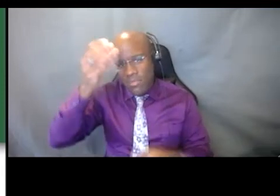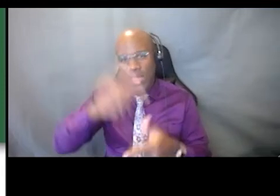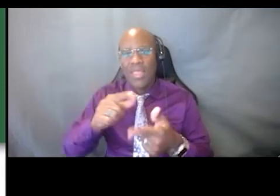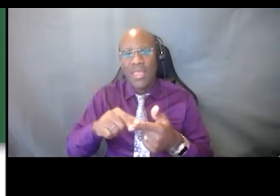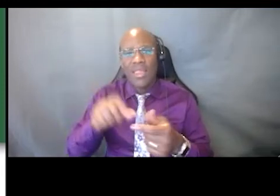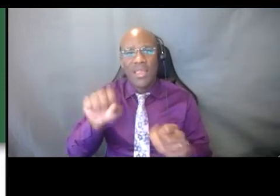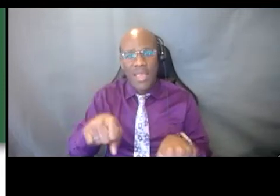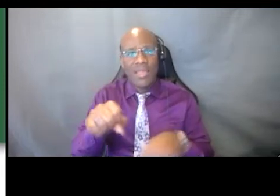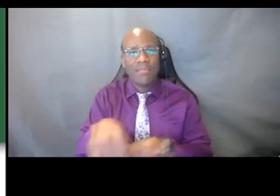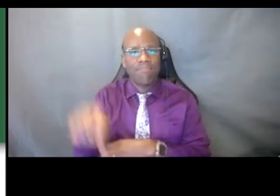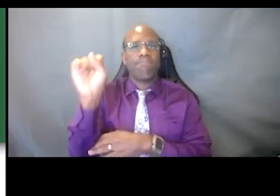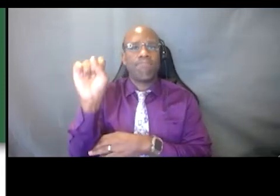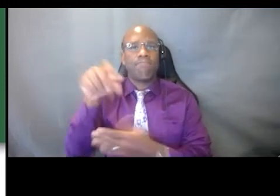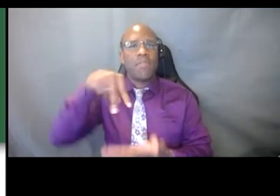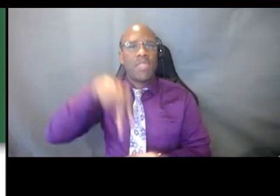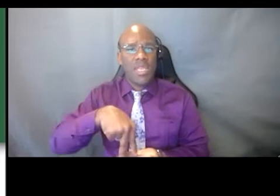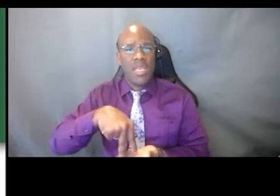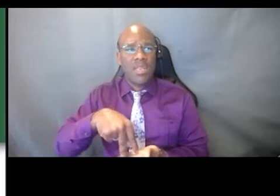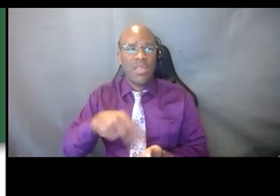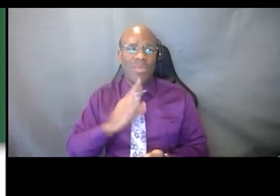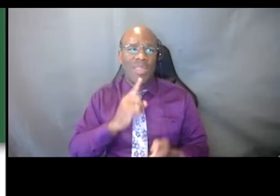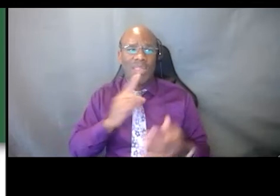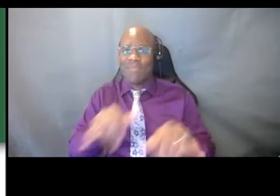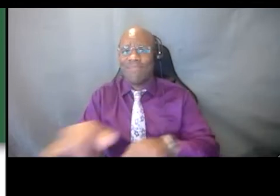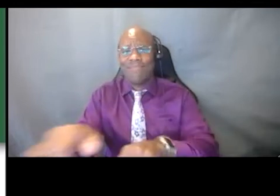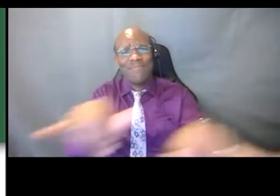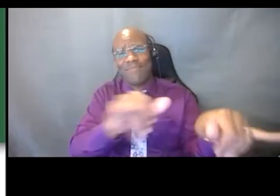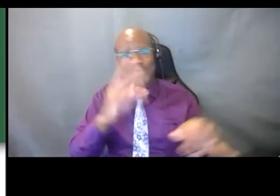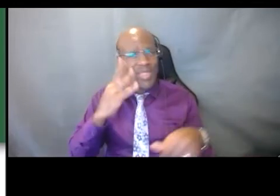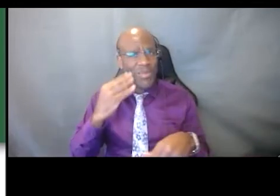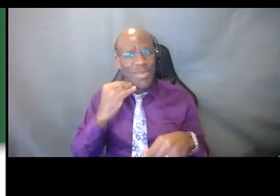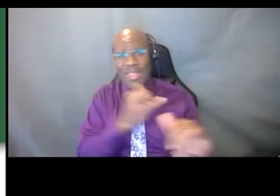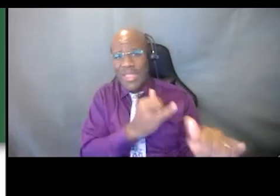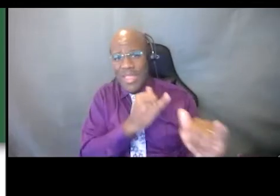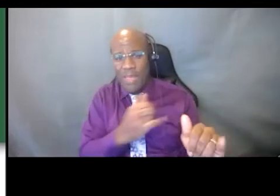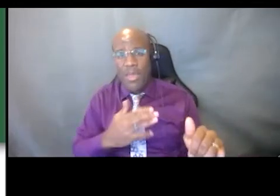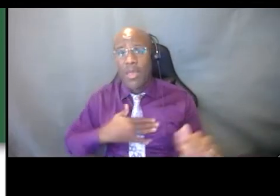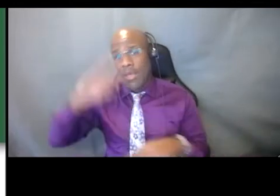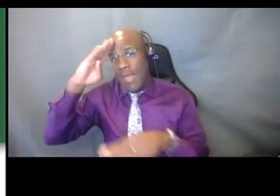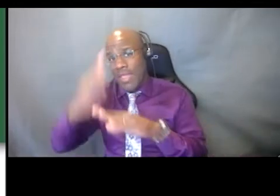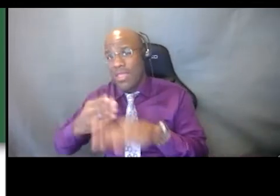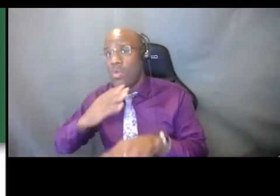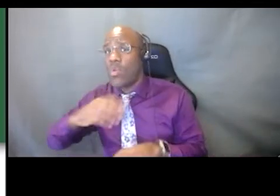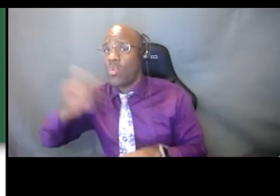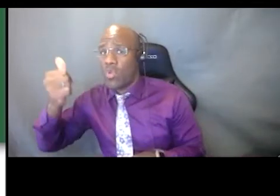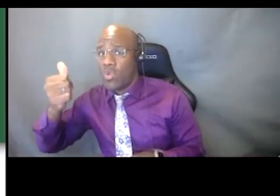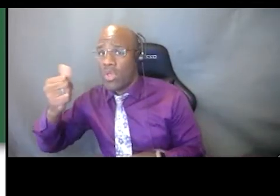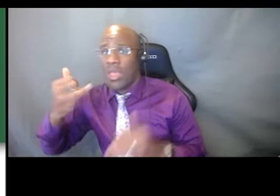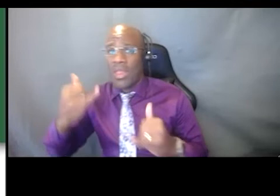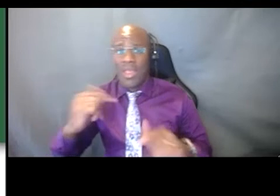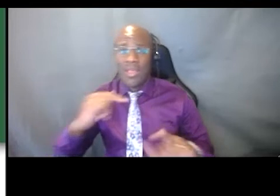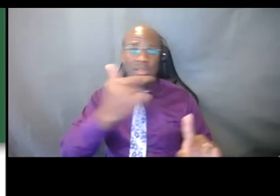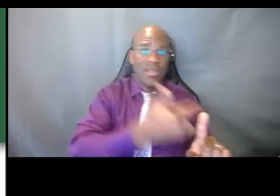see her now, and we've all been there, I've been there. My son is just older, just to see where she is now and how